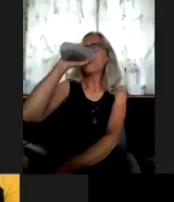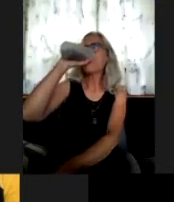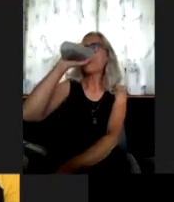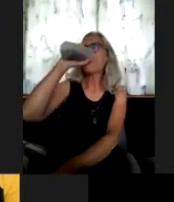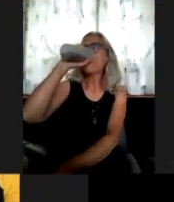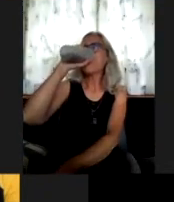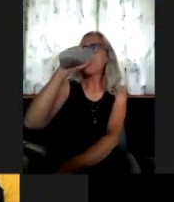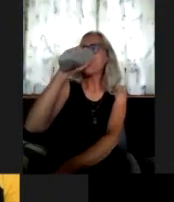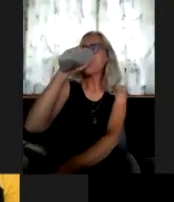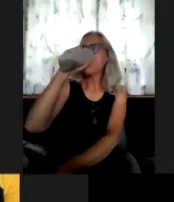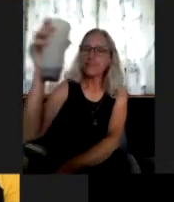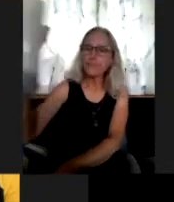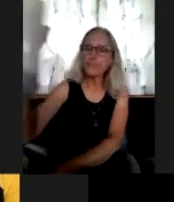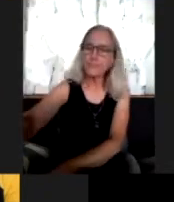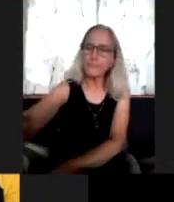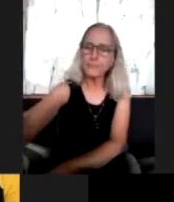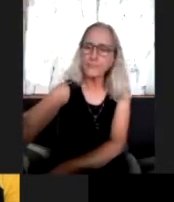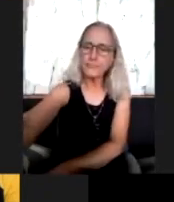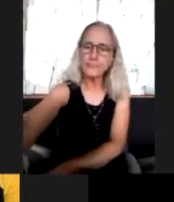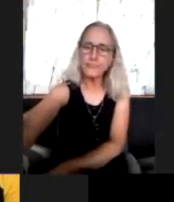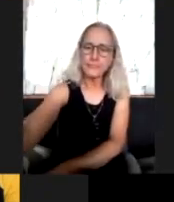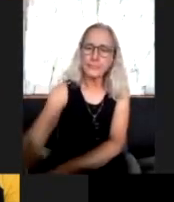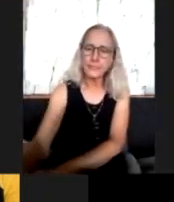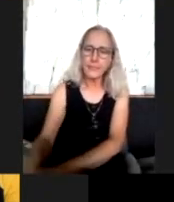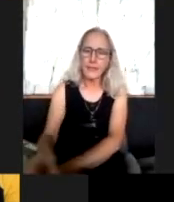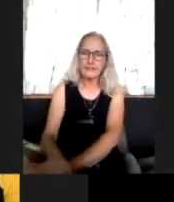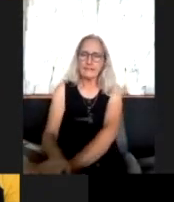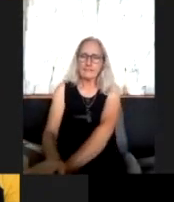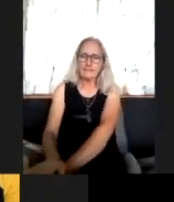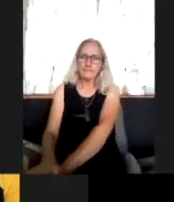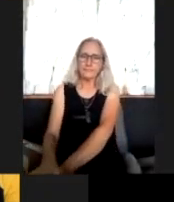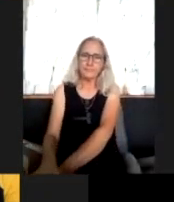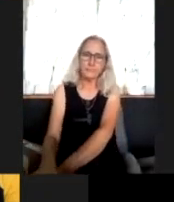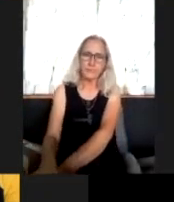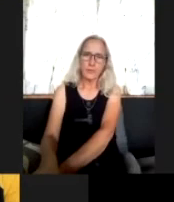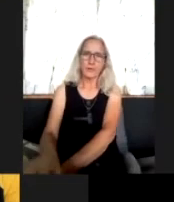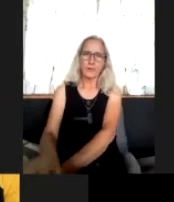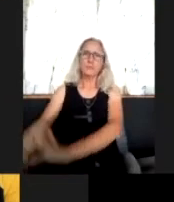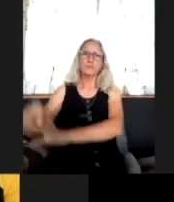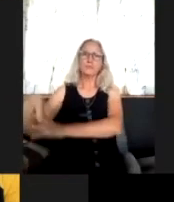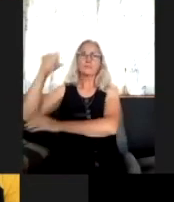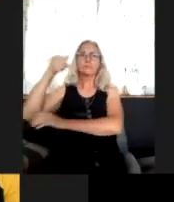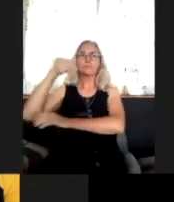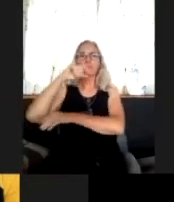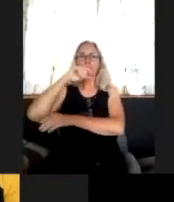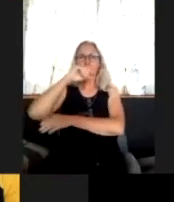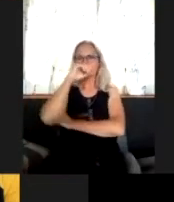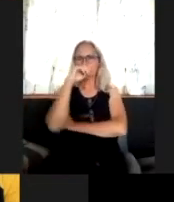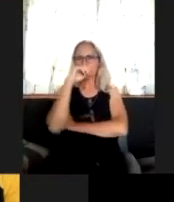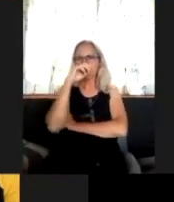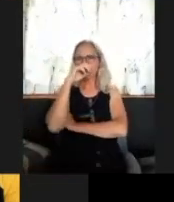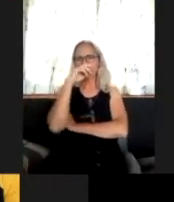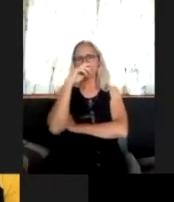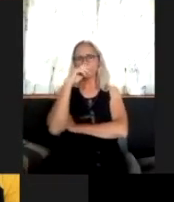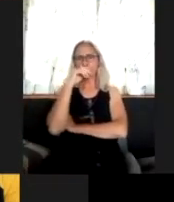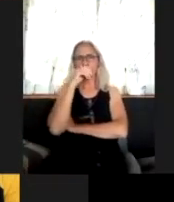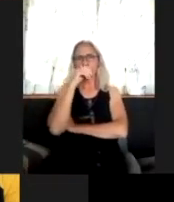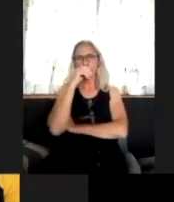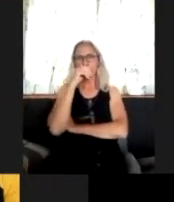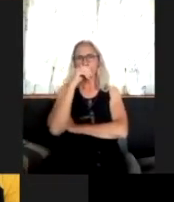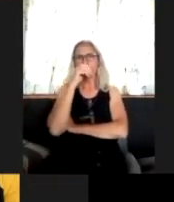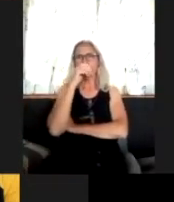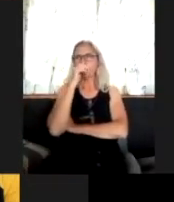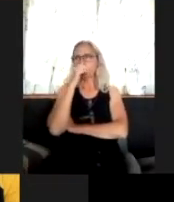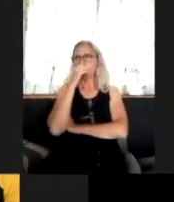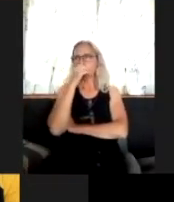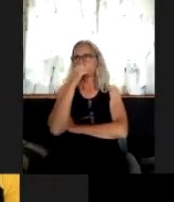far as we have come, I find this being fundamental for all people. It is.